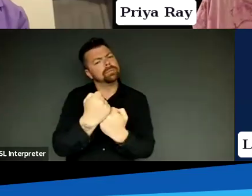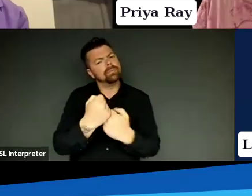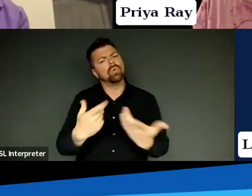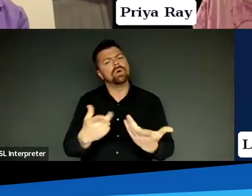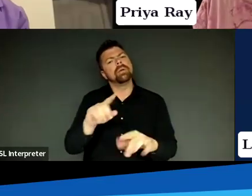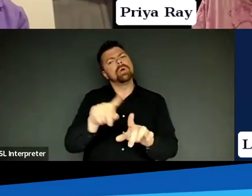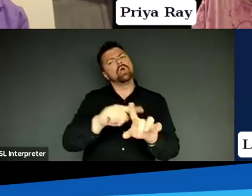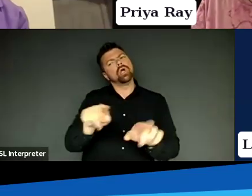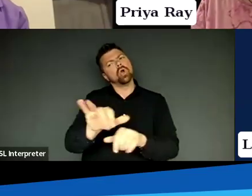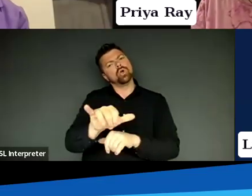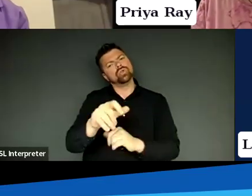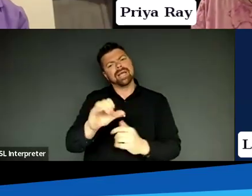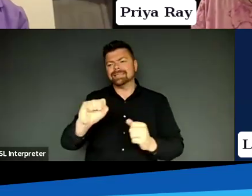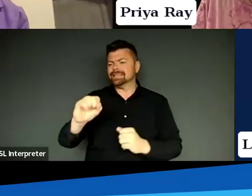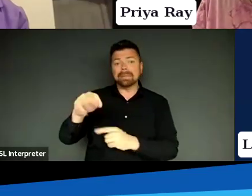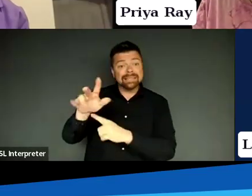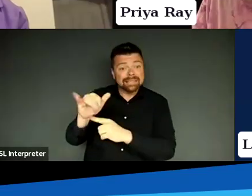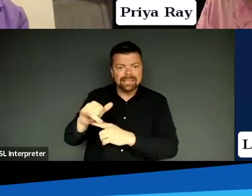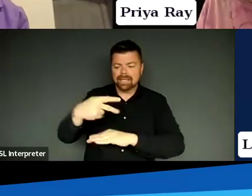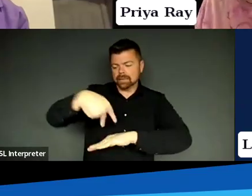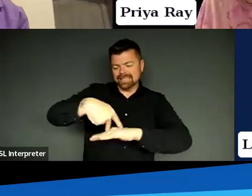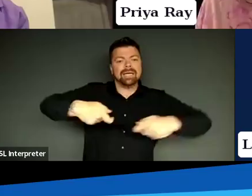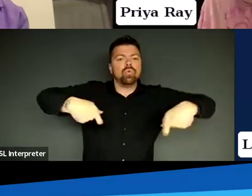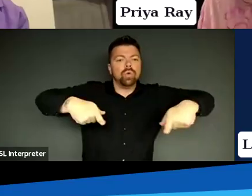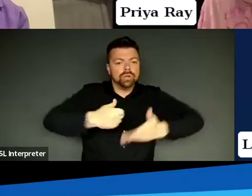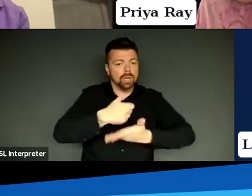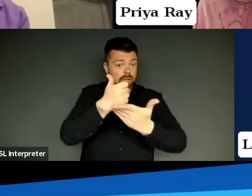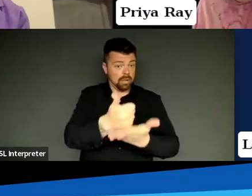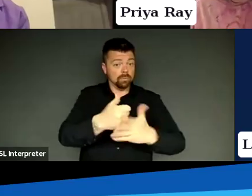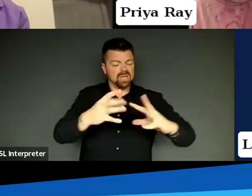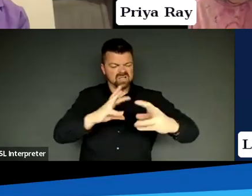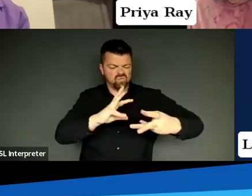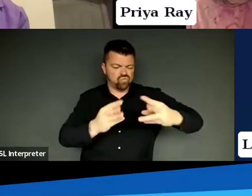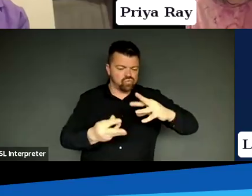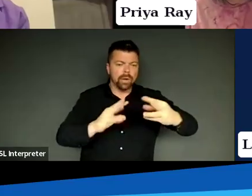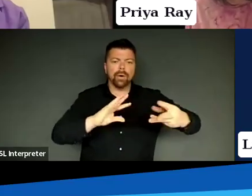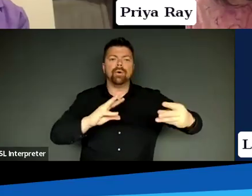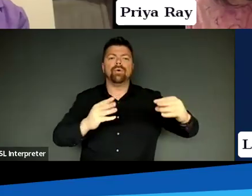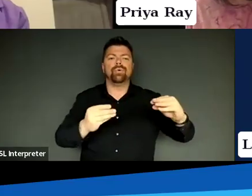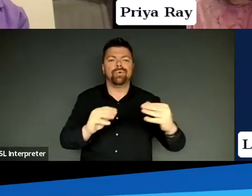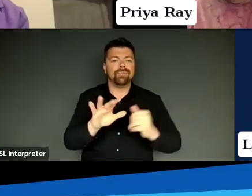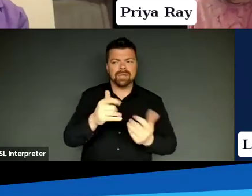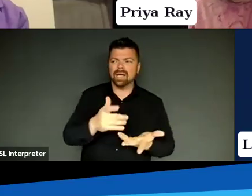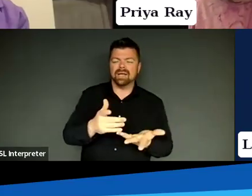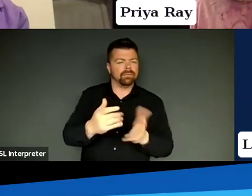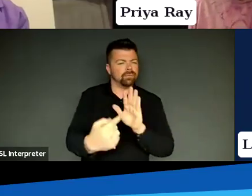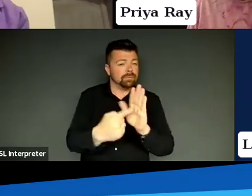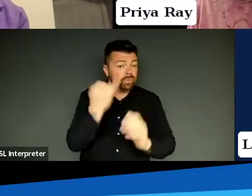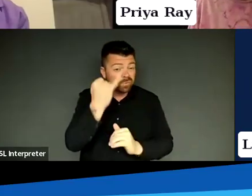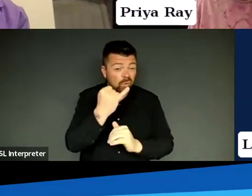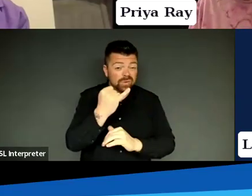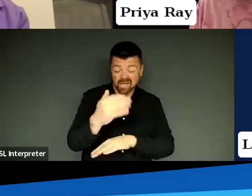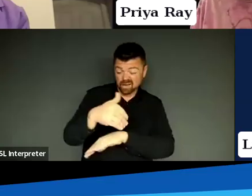also helps with the spasticity and stuff. And if it kind of like, if it's more towards at night,